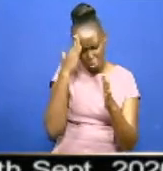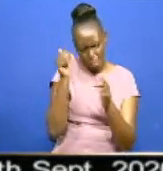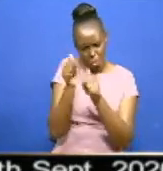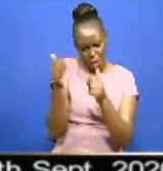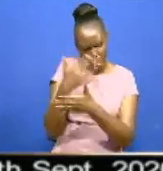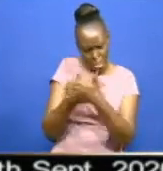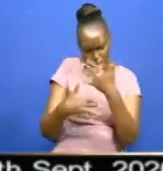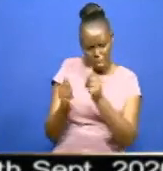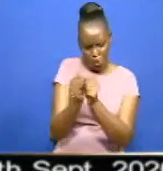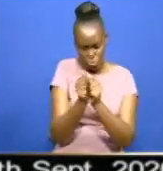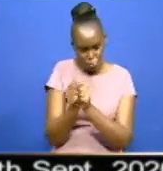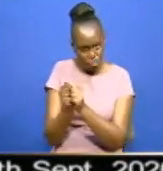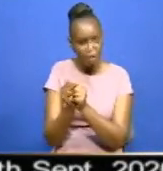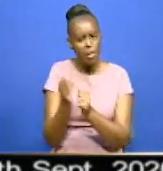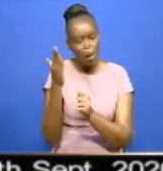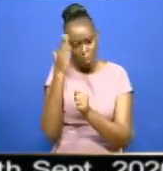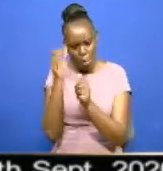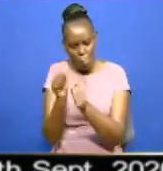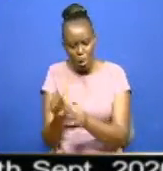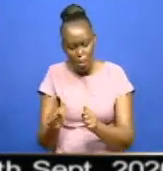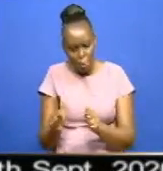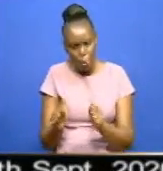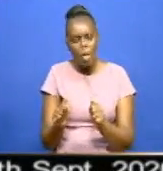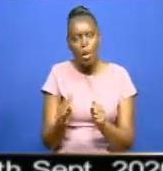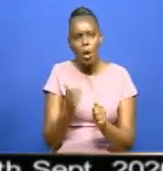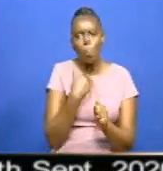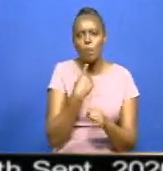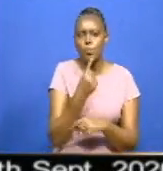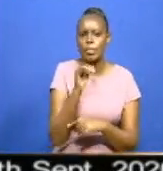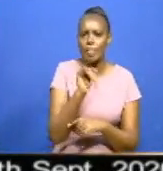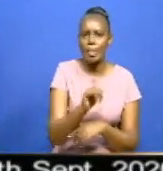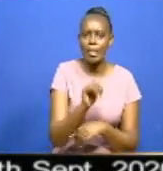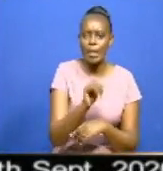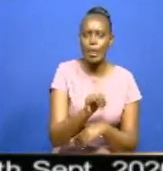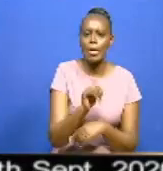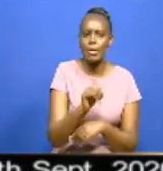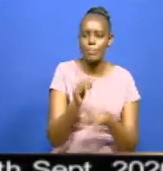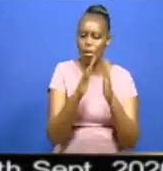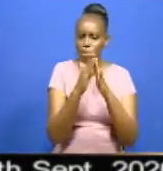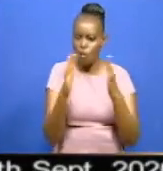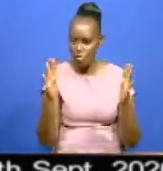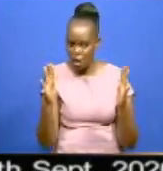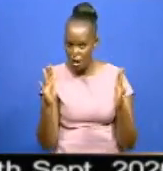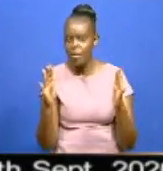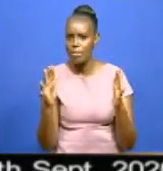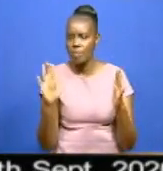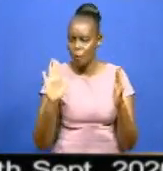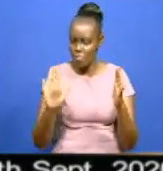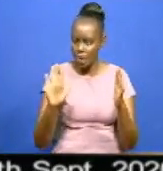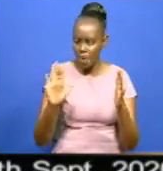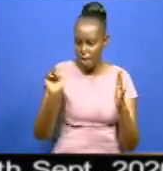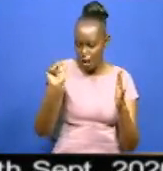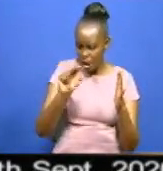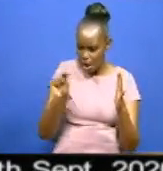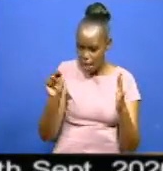with, and I want to say that congratulations to her.